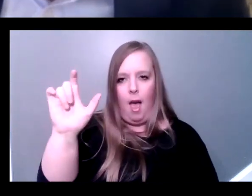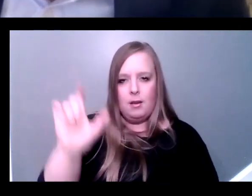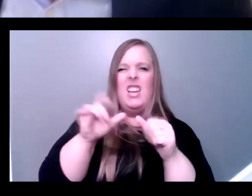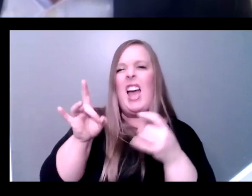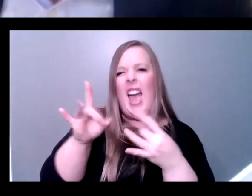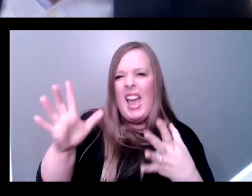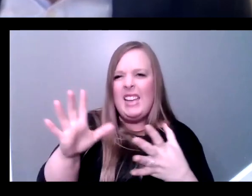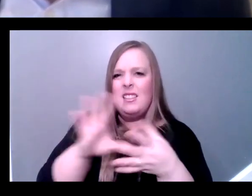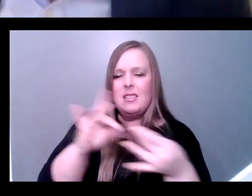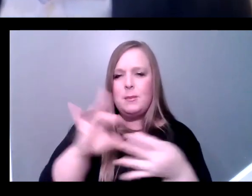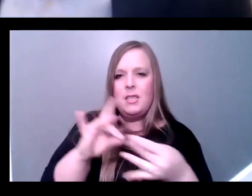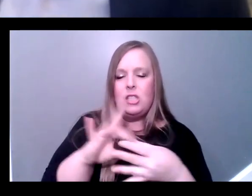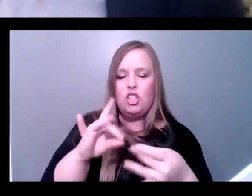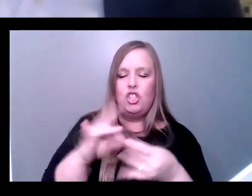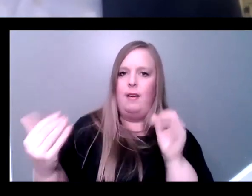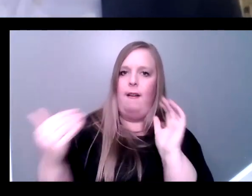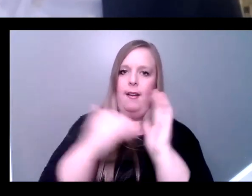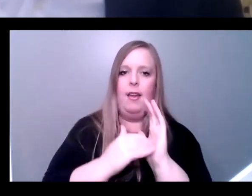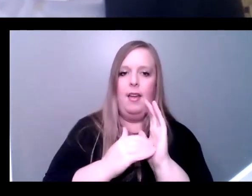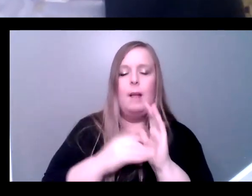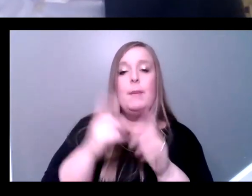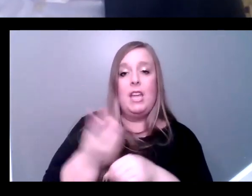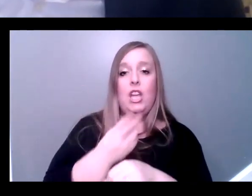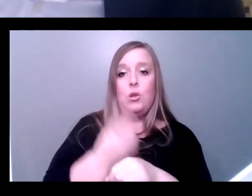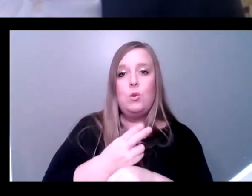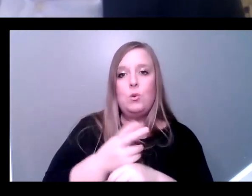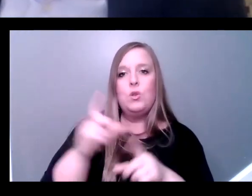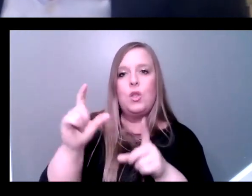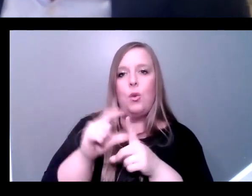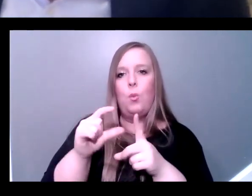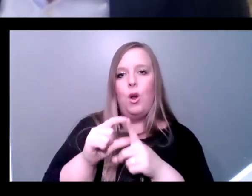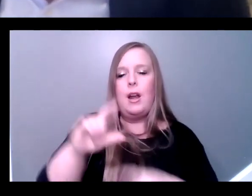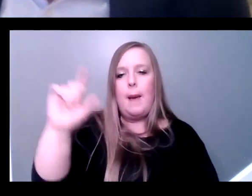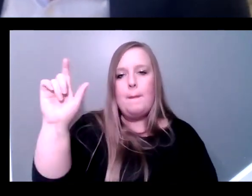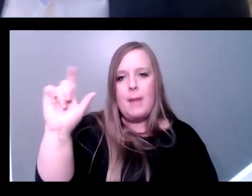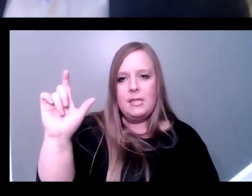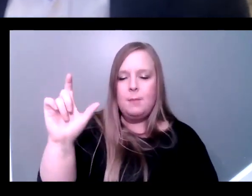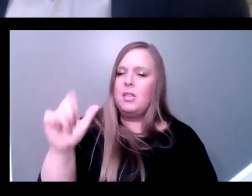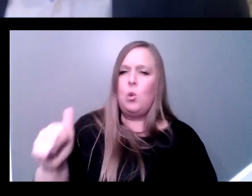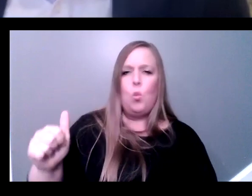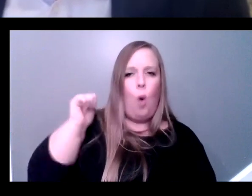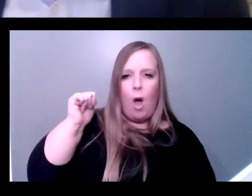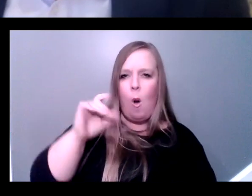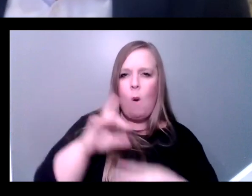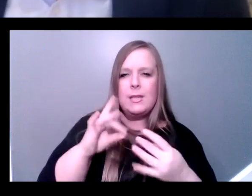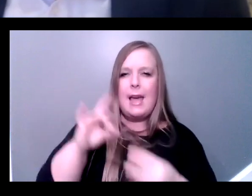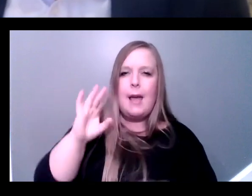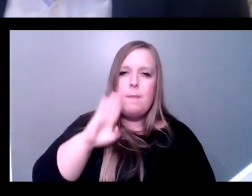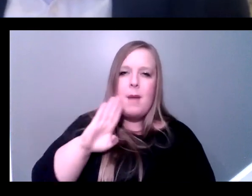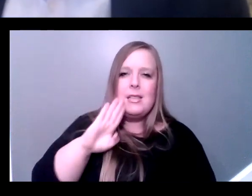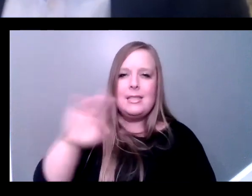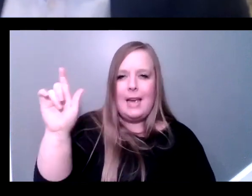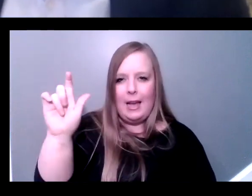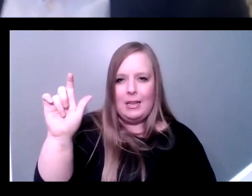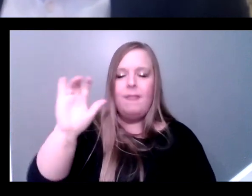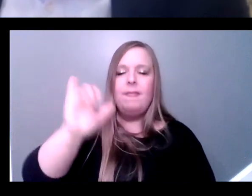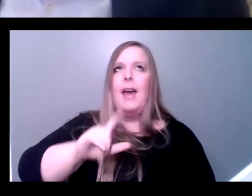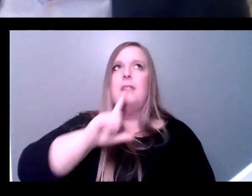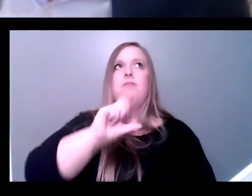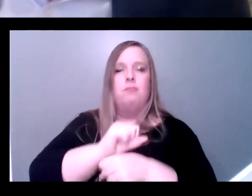book particularly moving, and I'm very glad to be engaging in some conversation with you about it tonight.